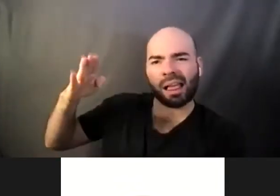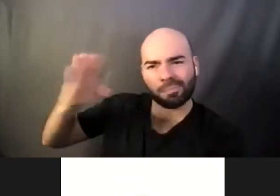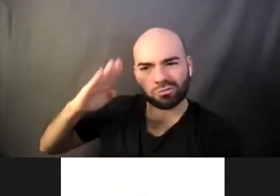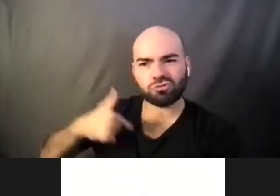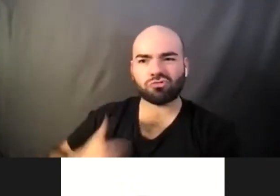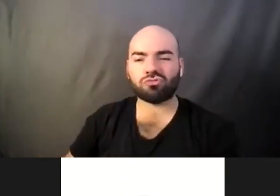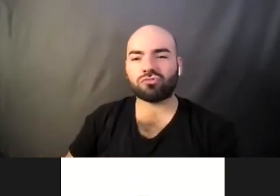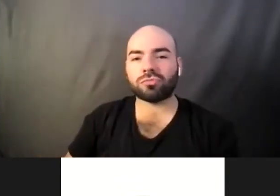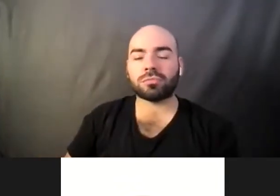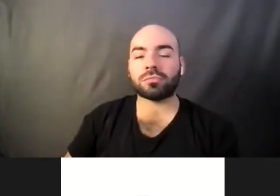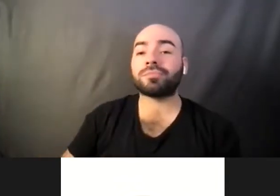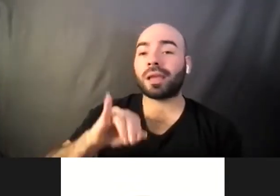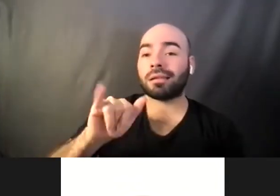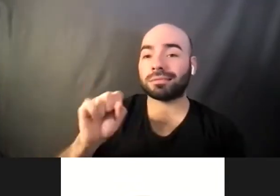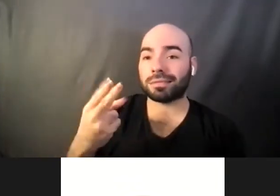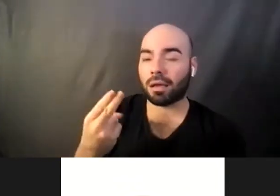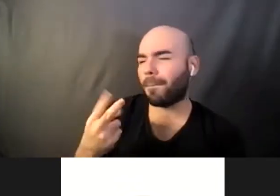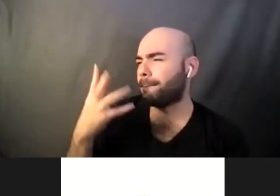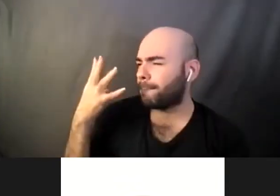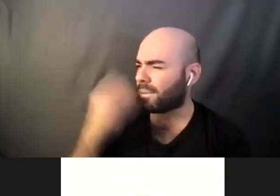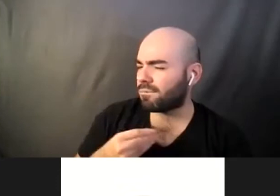That is so beautiful. And I also love the fact that it's not